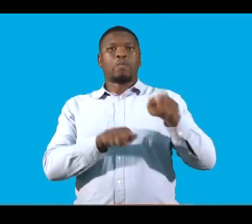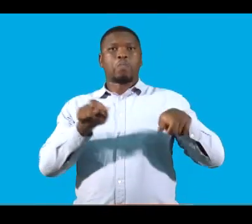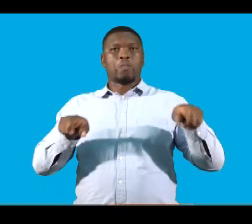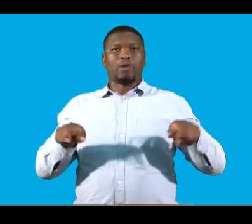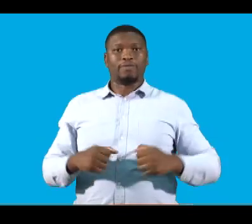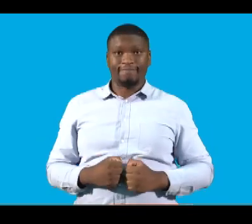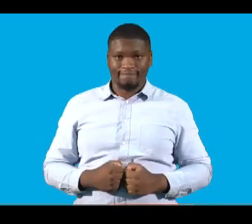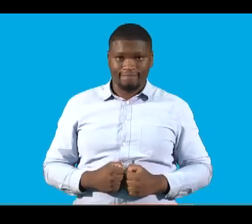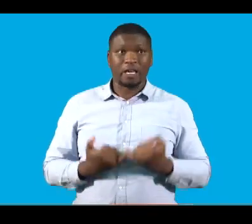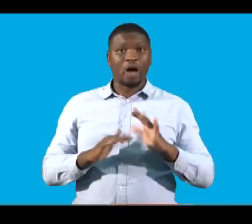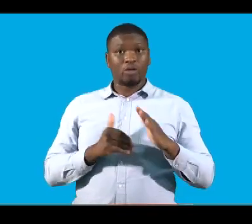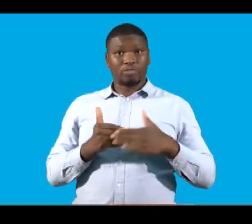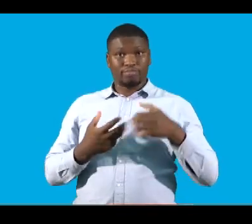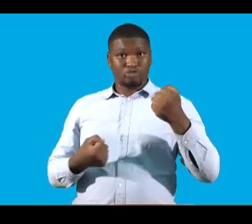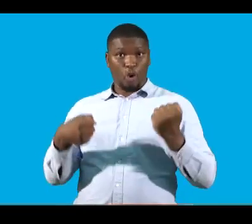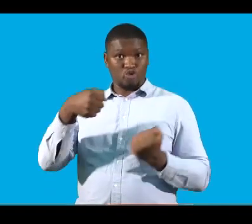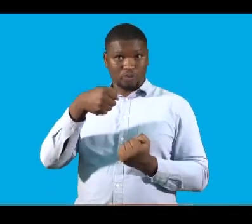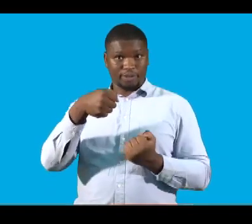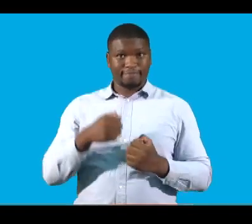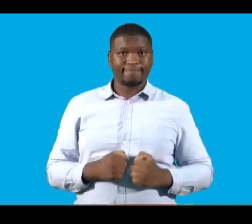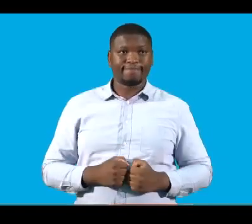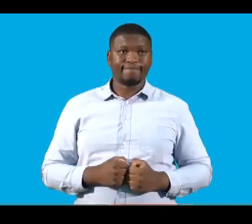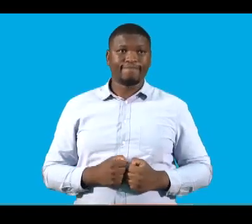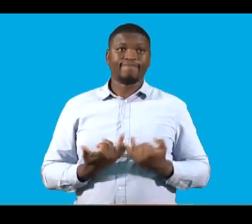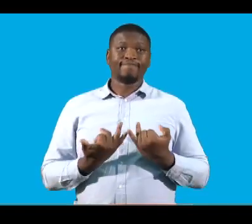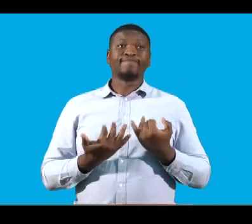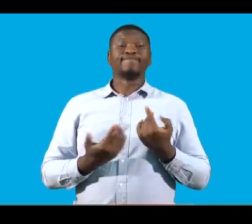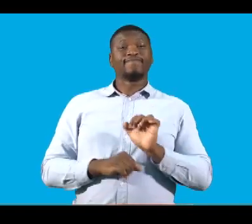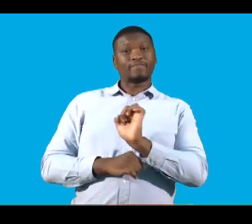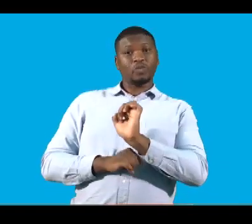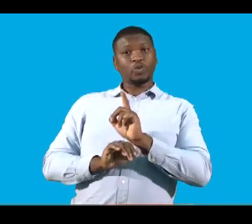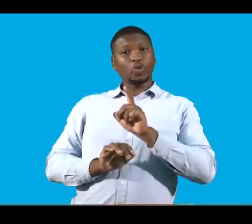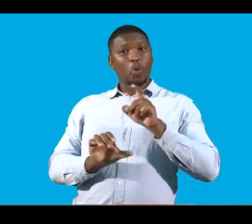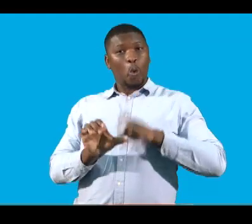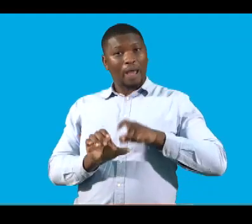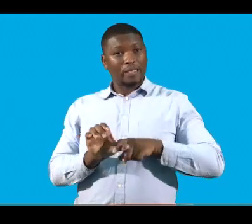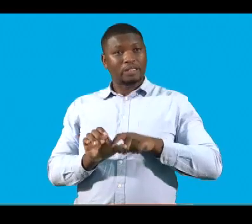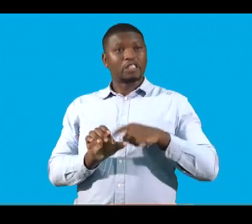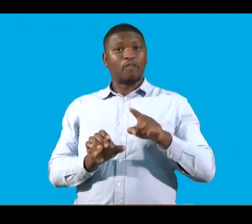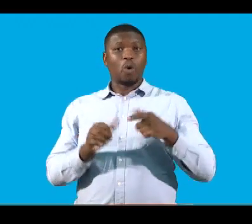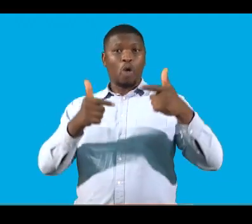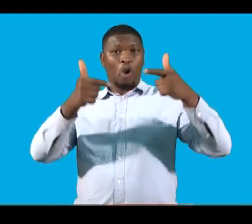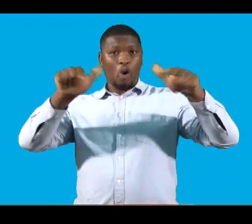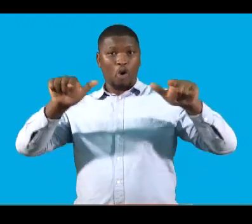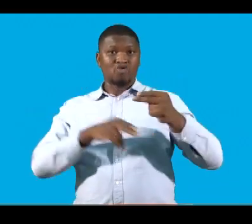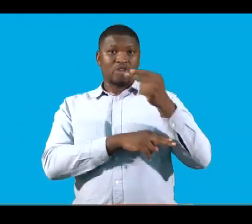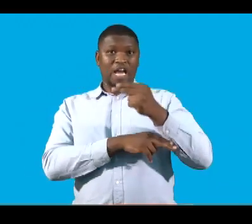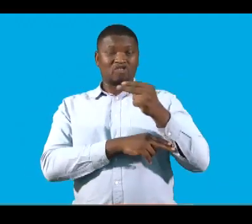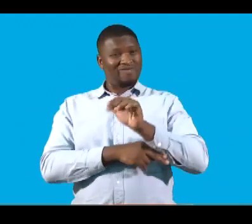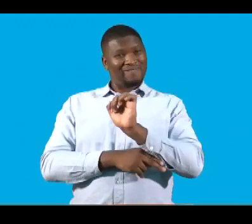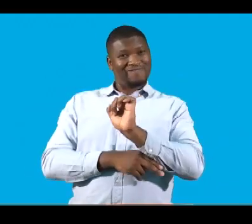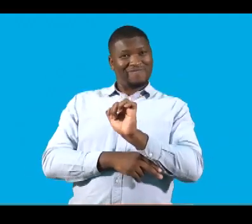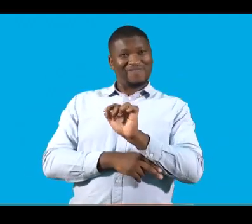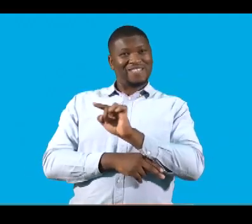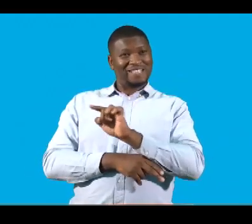people. Now let's look at the conclusion. In conclusion, the reprehensible qualities of Lord Henry,